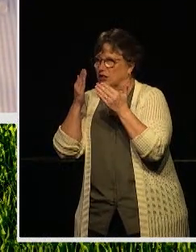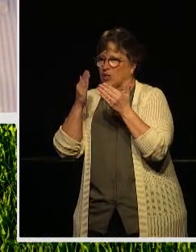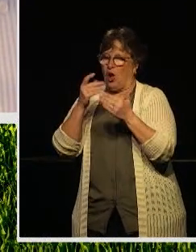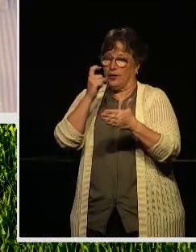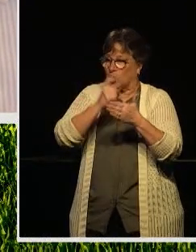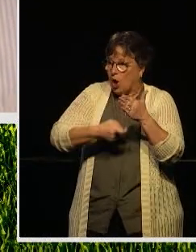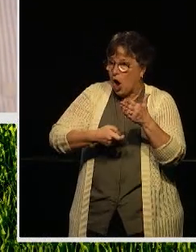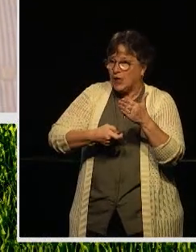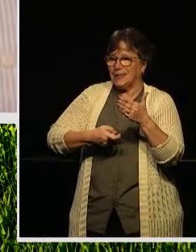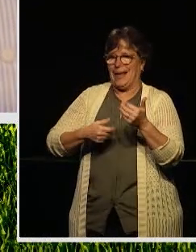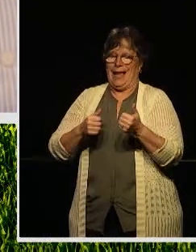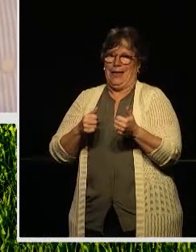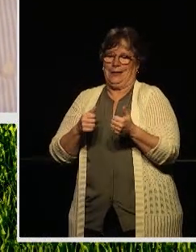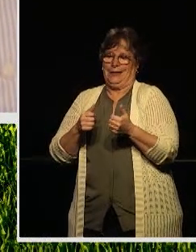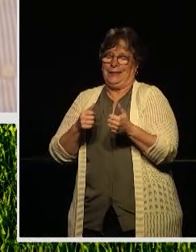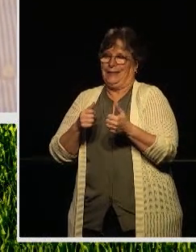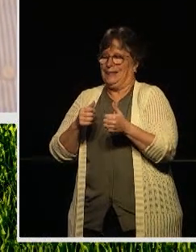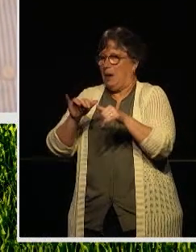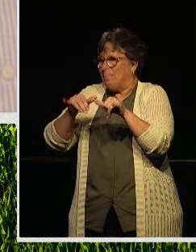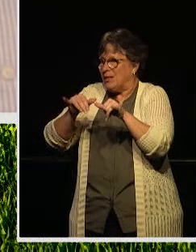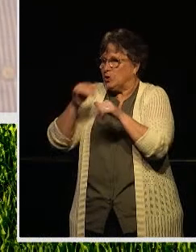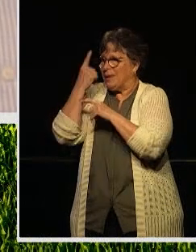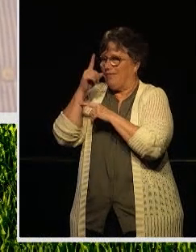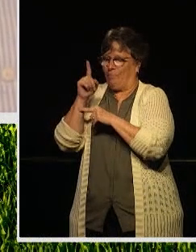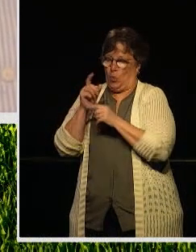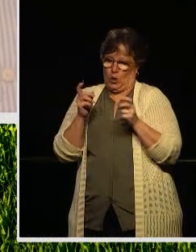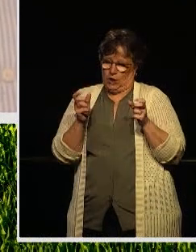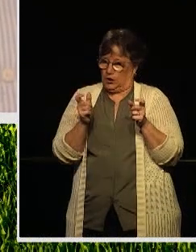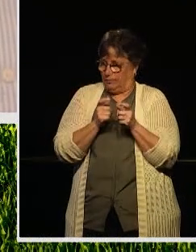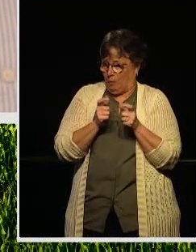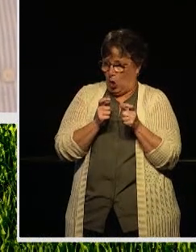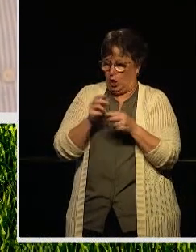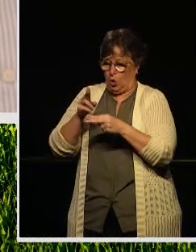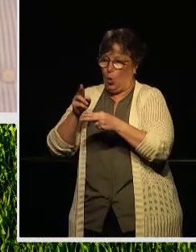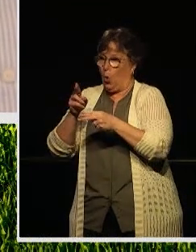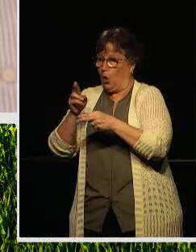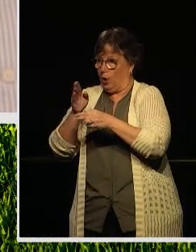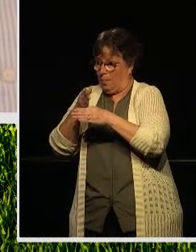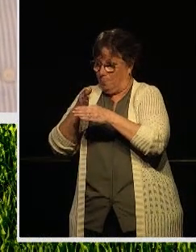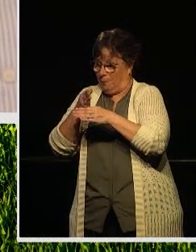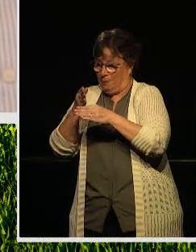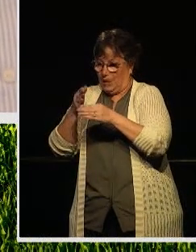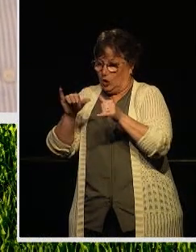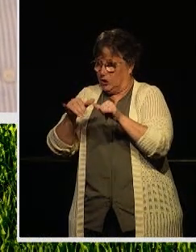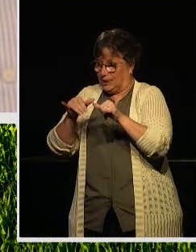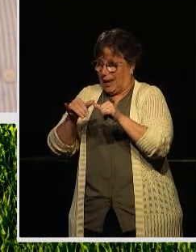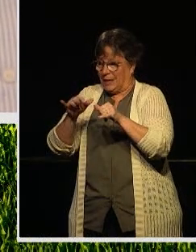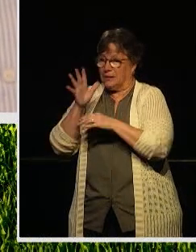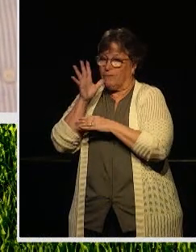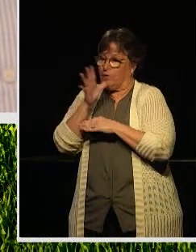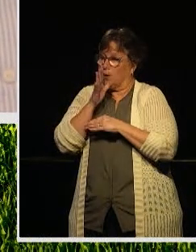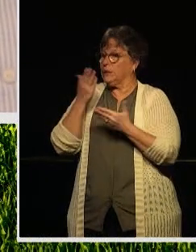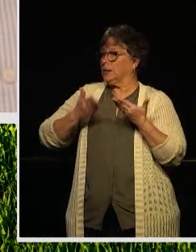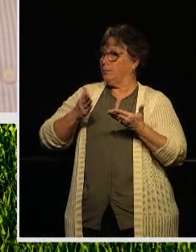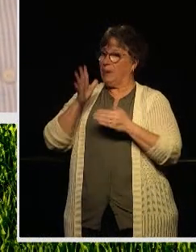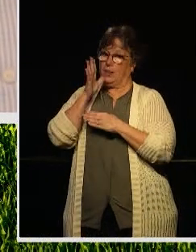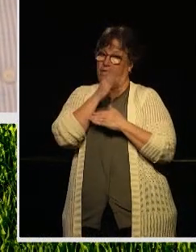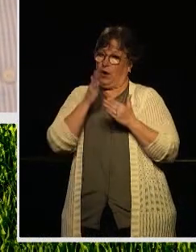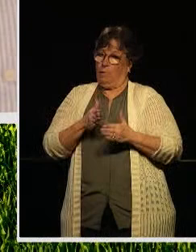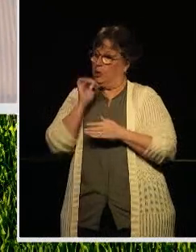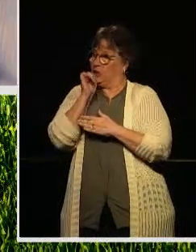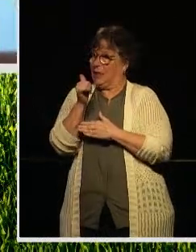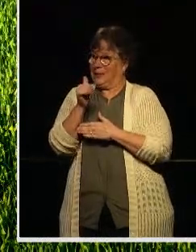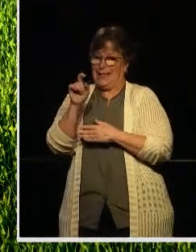and mid-sized farms is the idea that maybe the farmer doesn't need to own the technology. It can be provided as a service. And